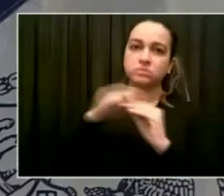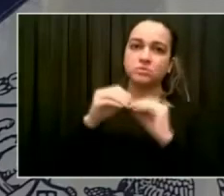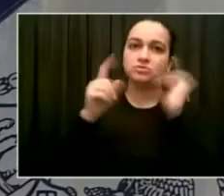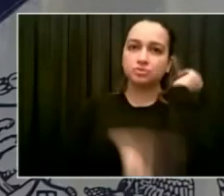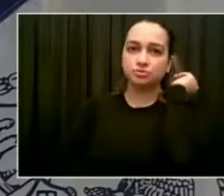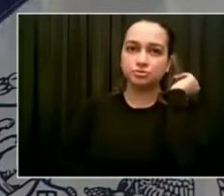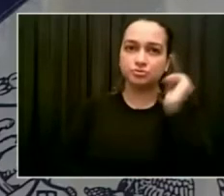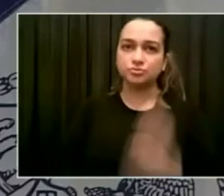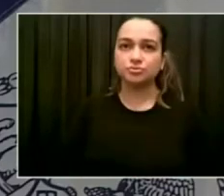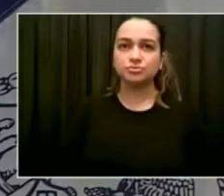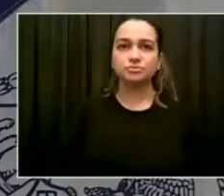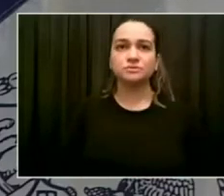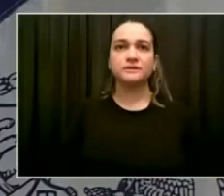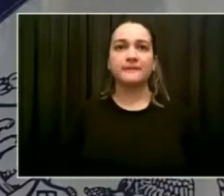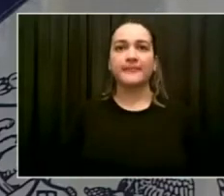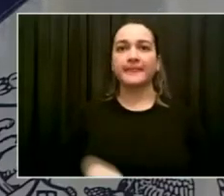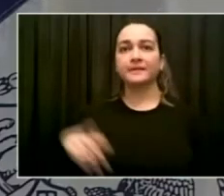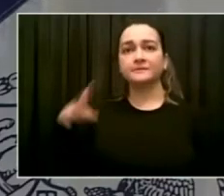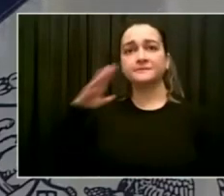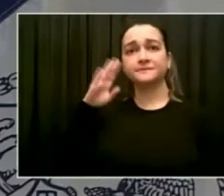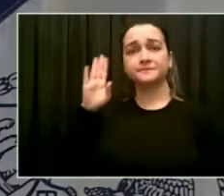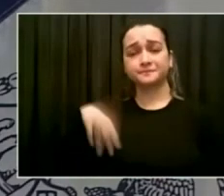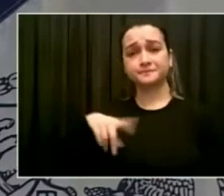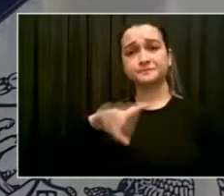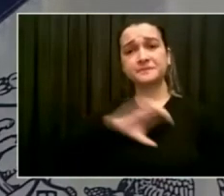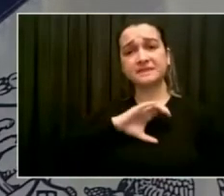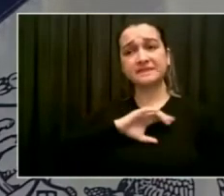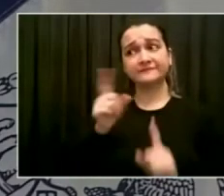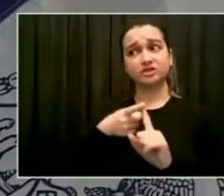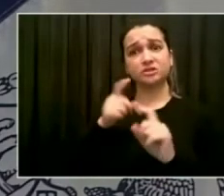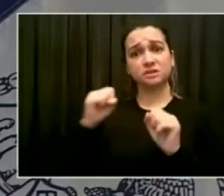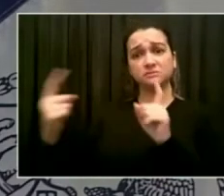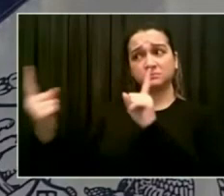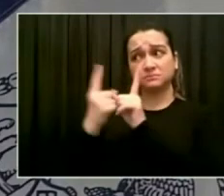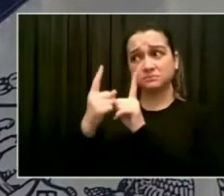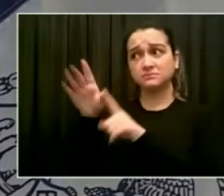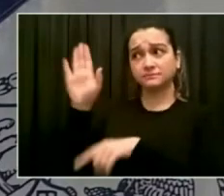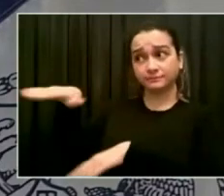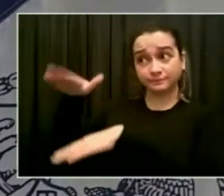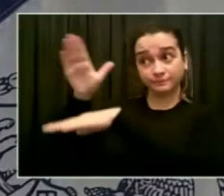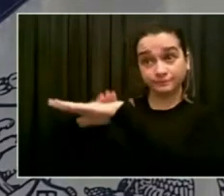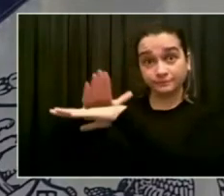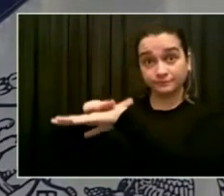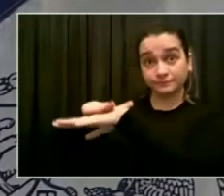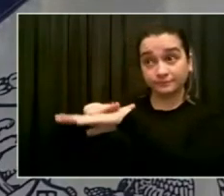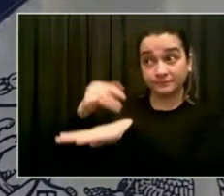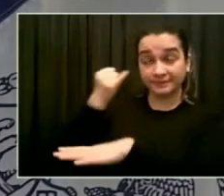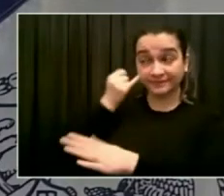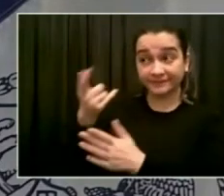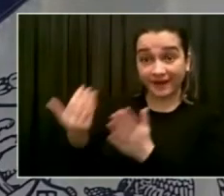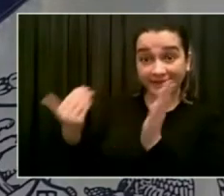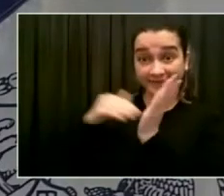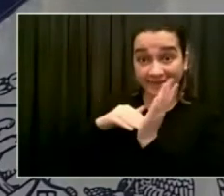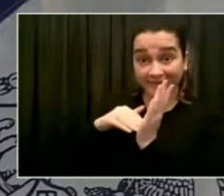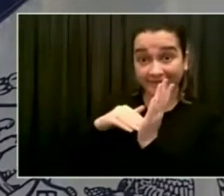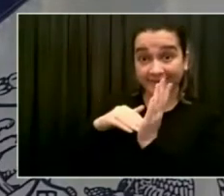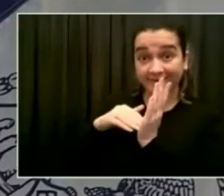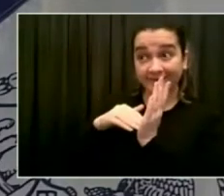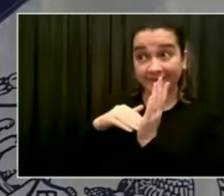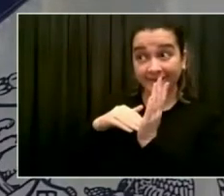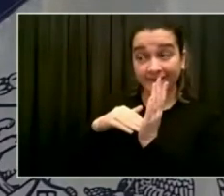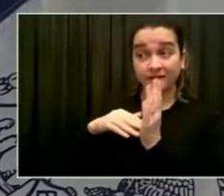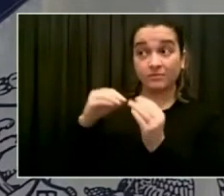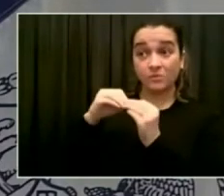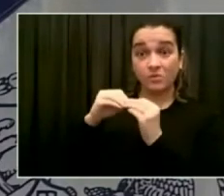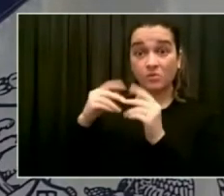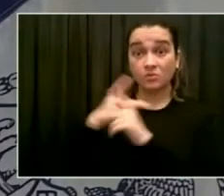say, that was not appropriate, and if you did that on a higher level, that would be a crime. And I think that has a educating impact on